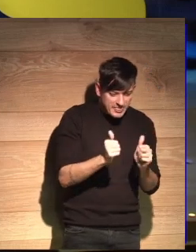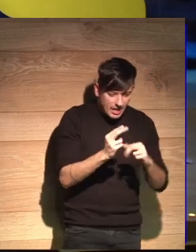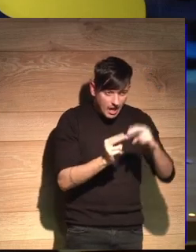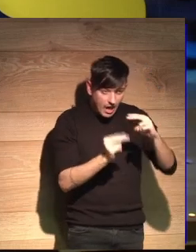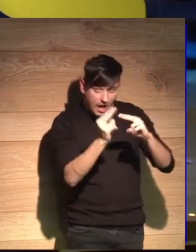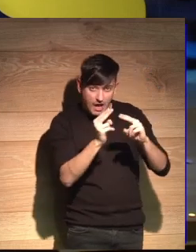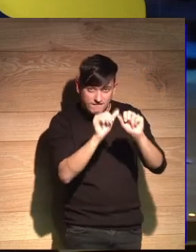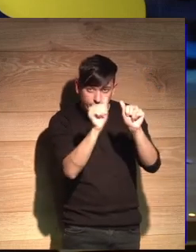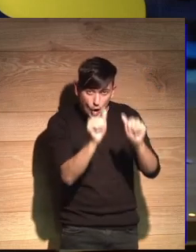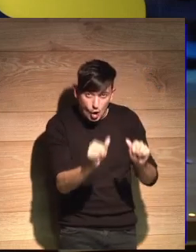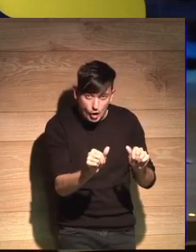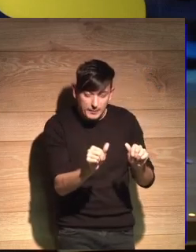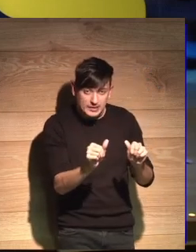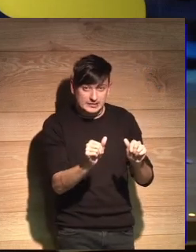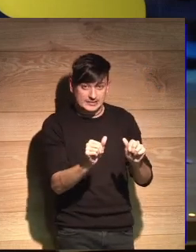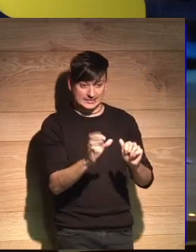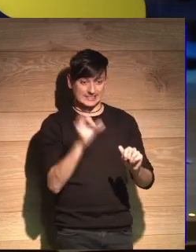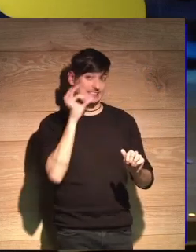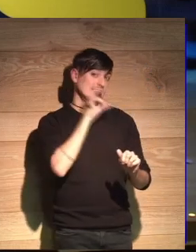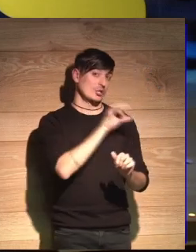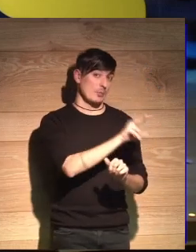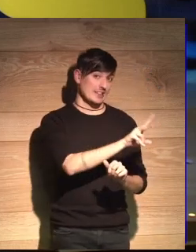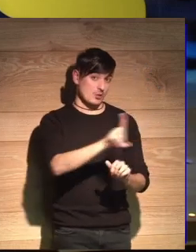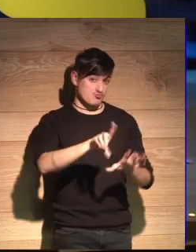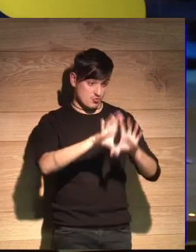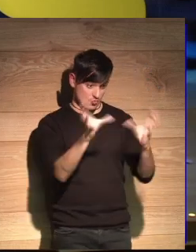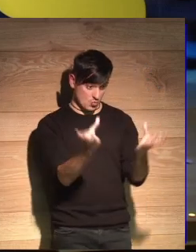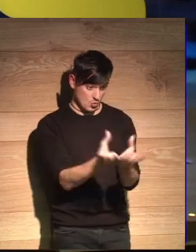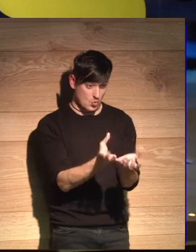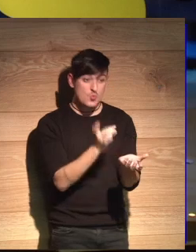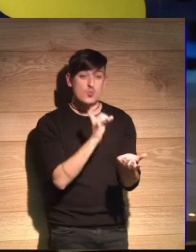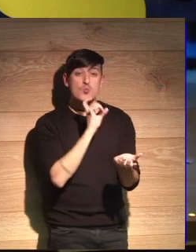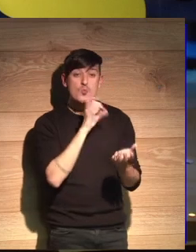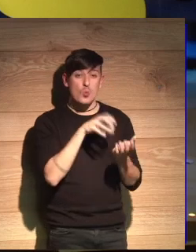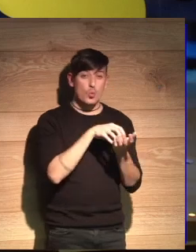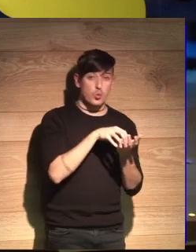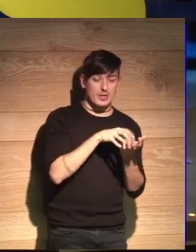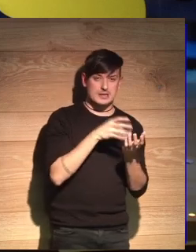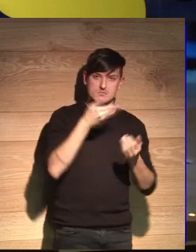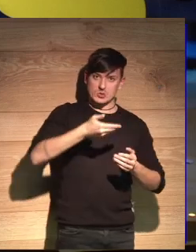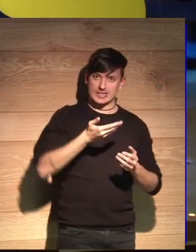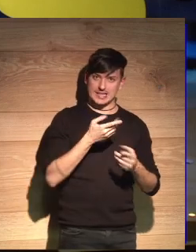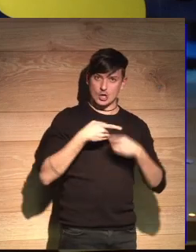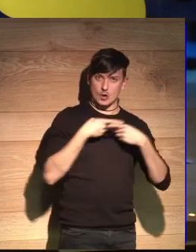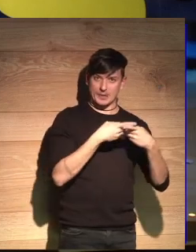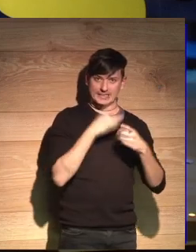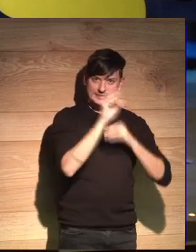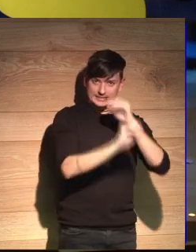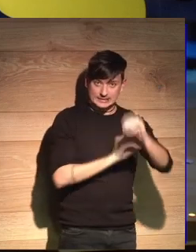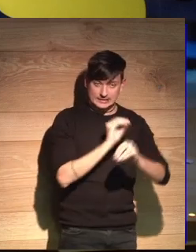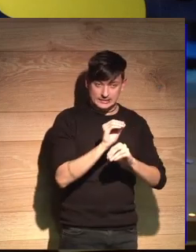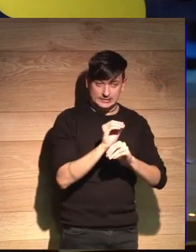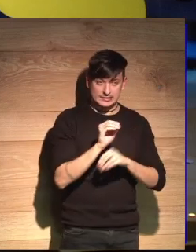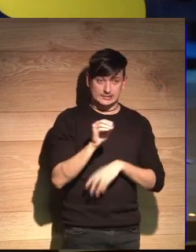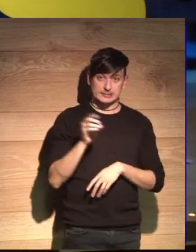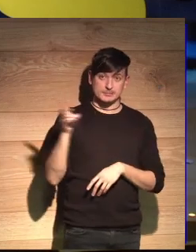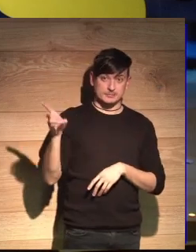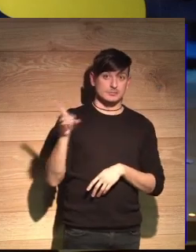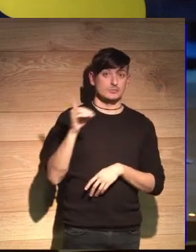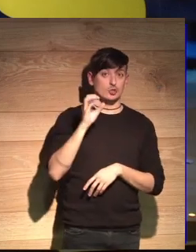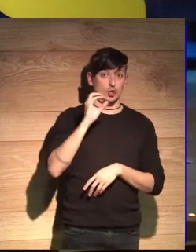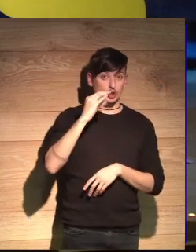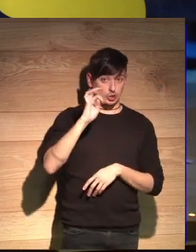are starting to shape out, the world of the 21st century we have. So without further ado, we're going to hear Anders Sandberg. He's a PhD in